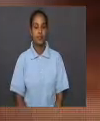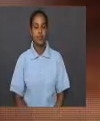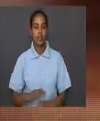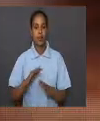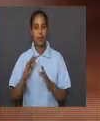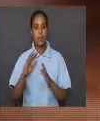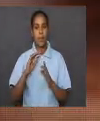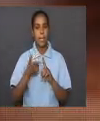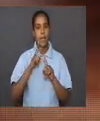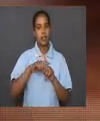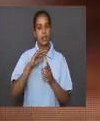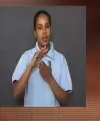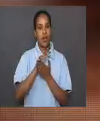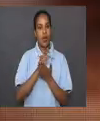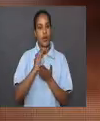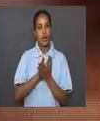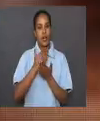Let's get back to our lesson.